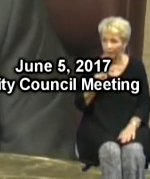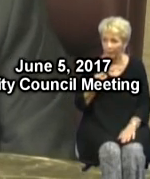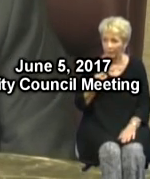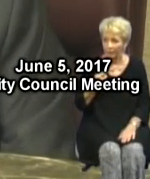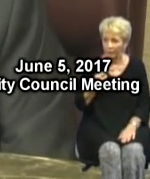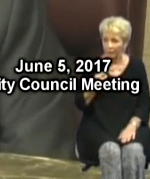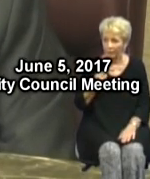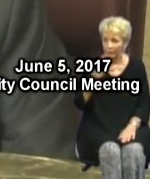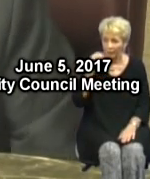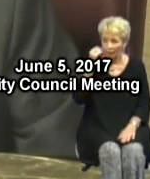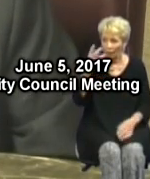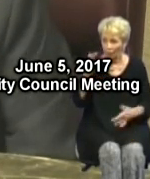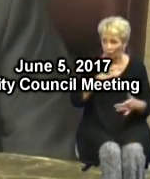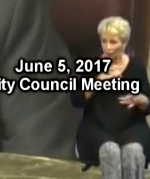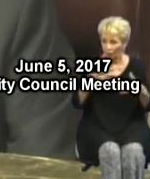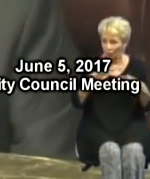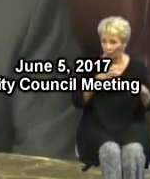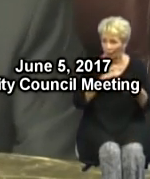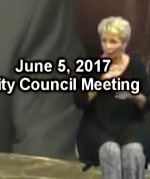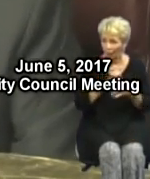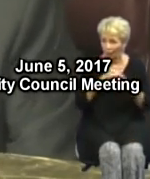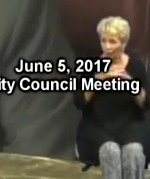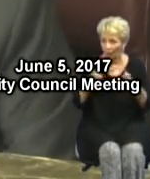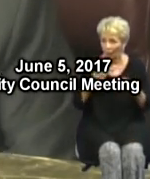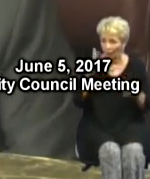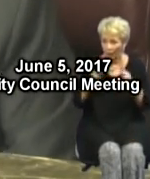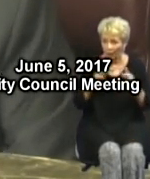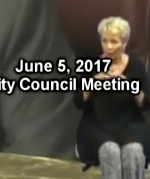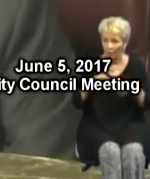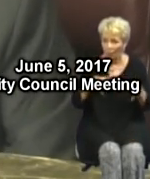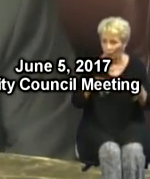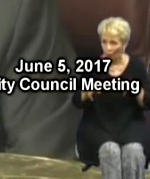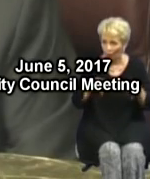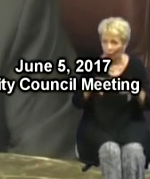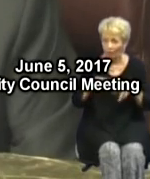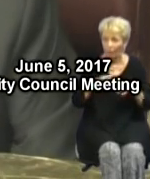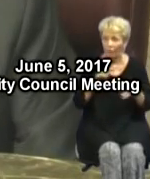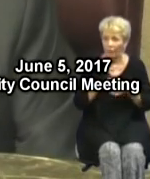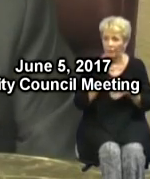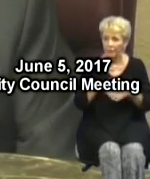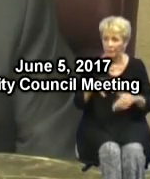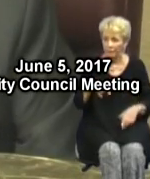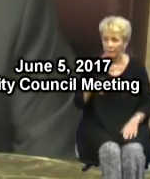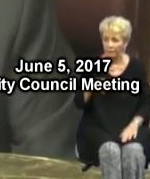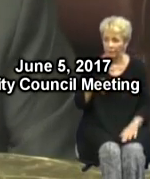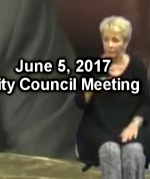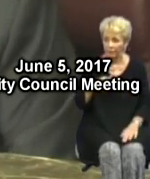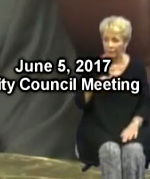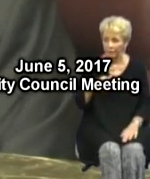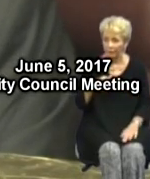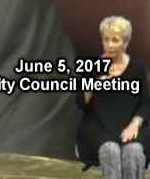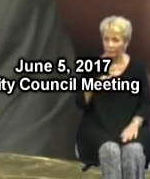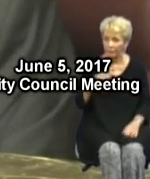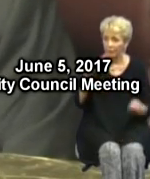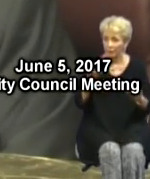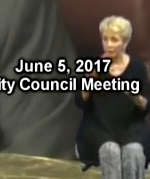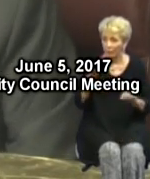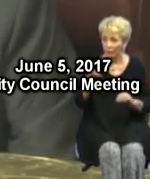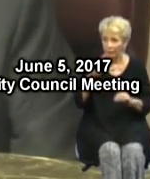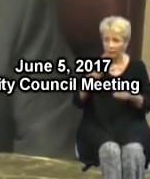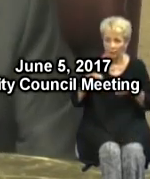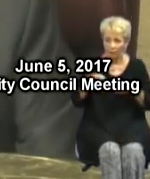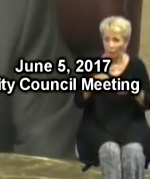residents who were concerned about this. A lot of pedestrians, a lot of walking along this track. Again, no